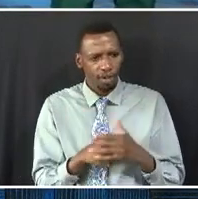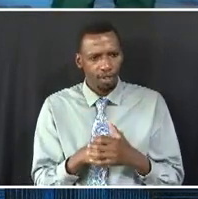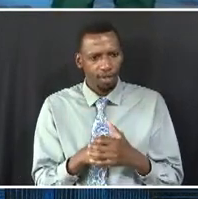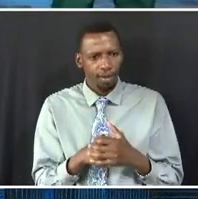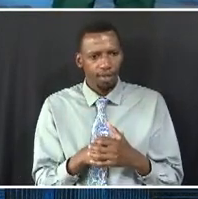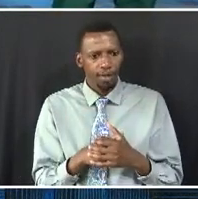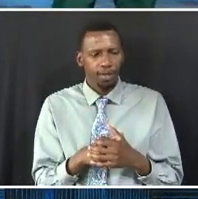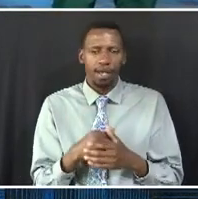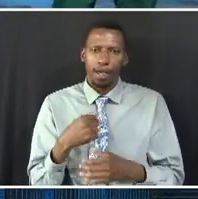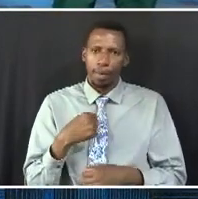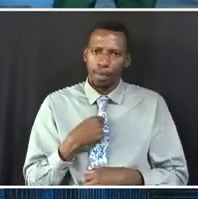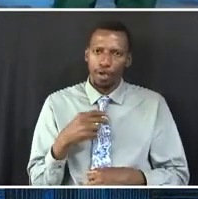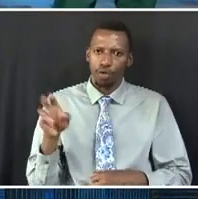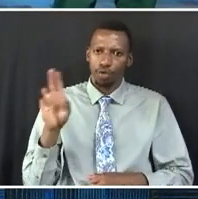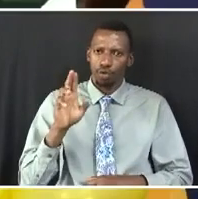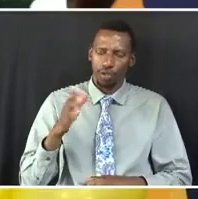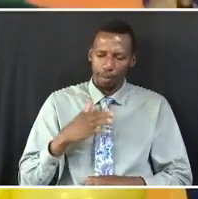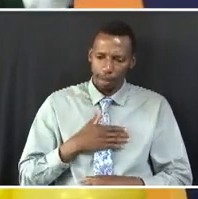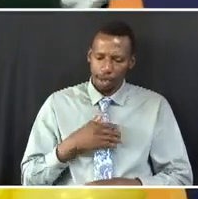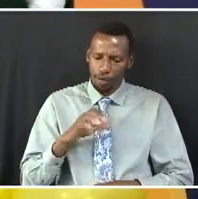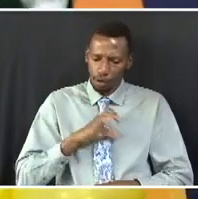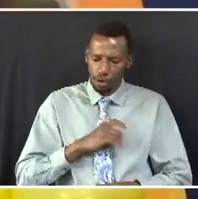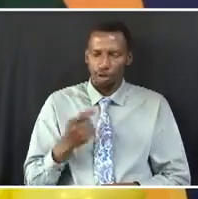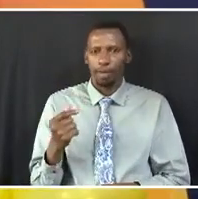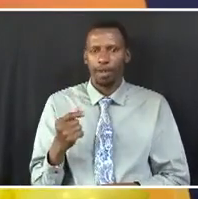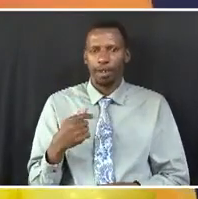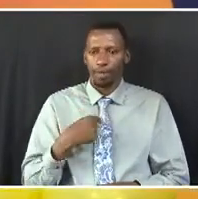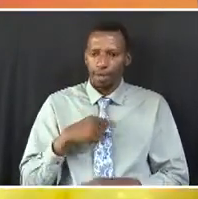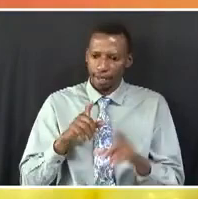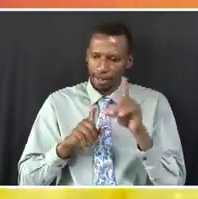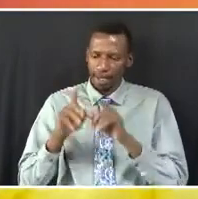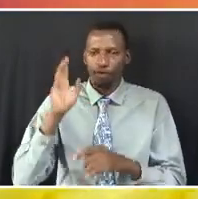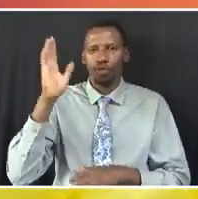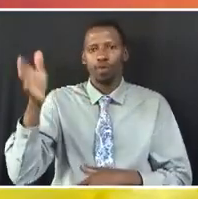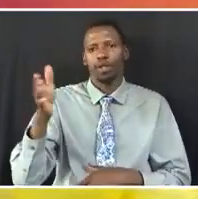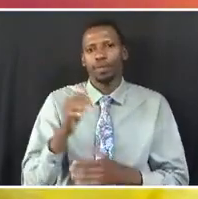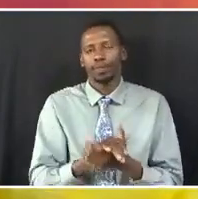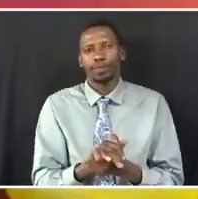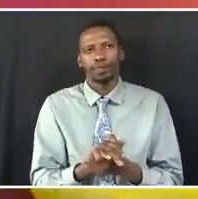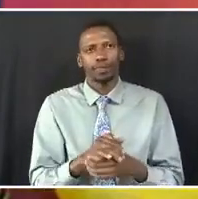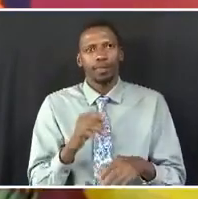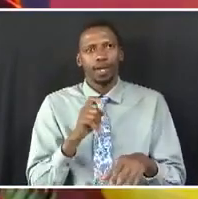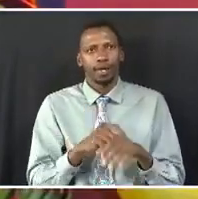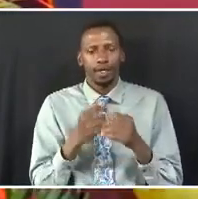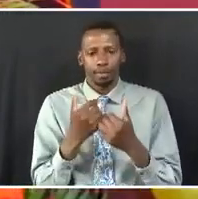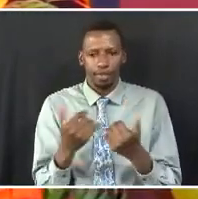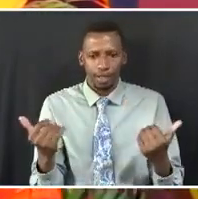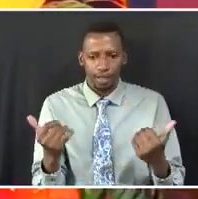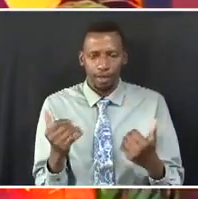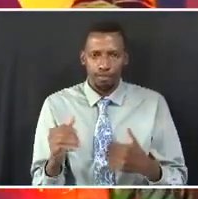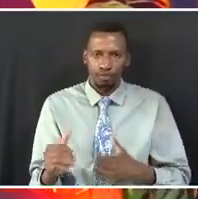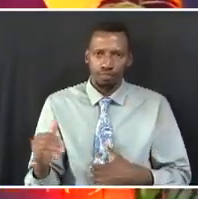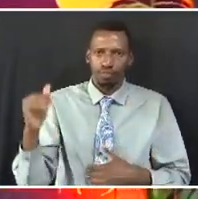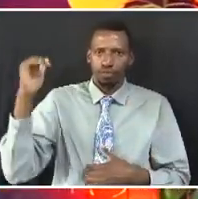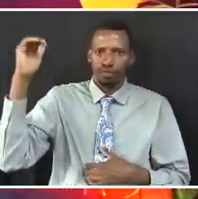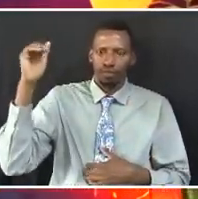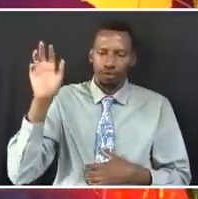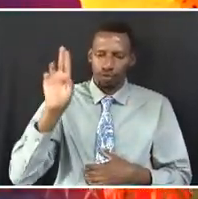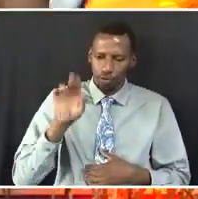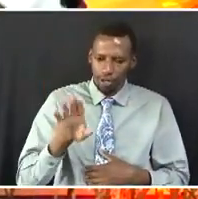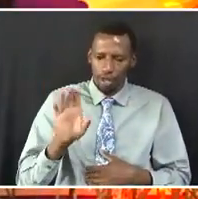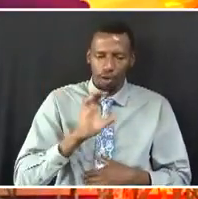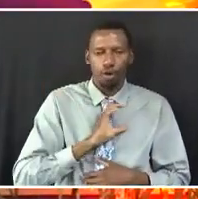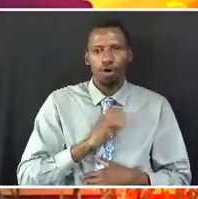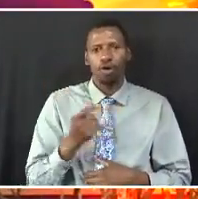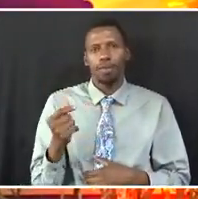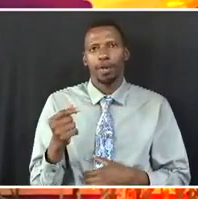mimi natumia pesa yangu. I'm using my own money and I'm going to this company. When children grow up, they'll use their own money and they can go to the